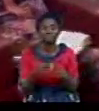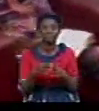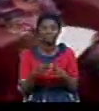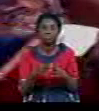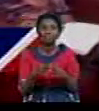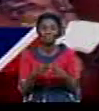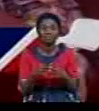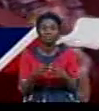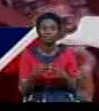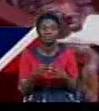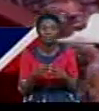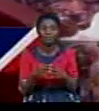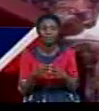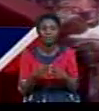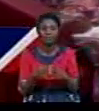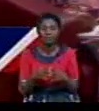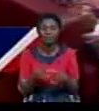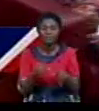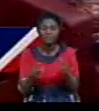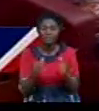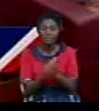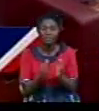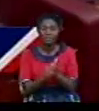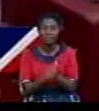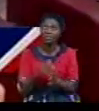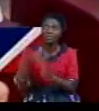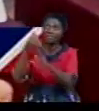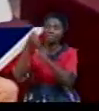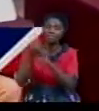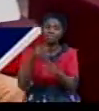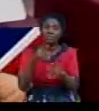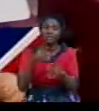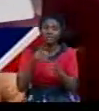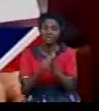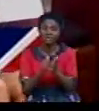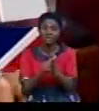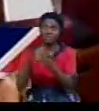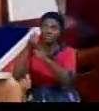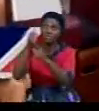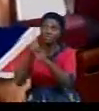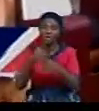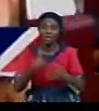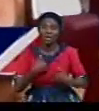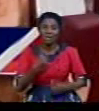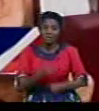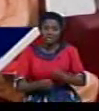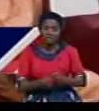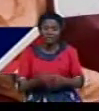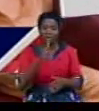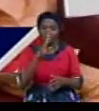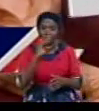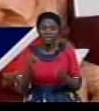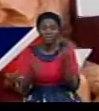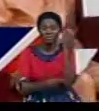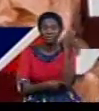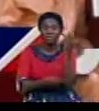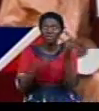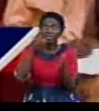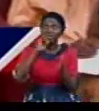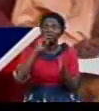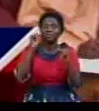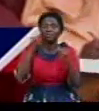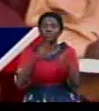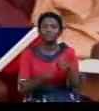foreign that he himself has suffered being tempted is able to